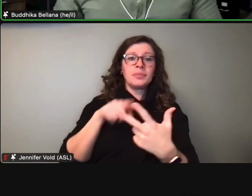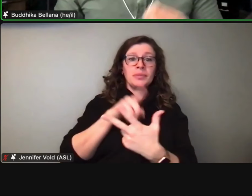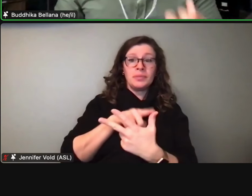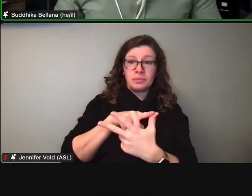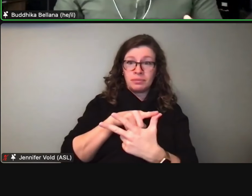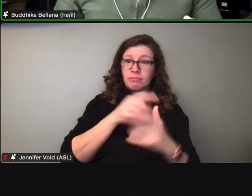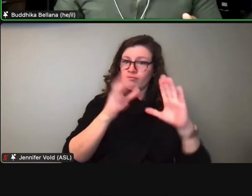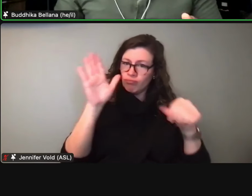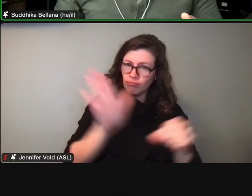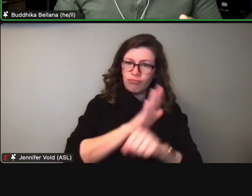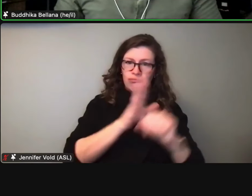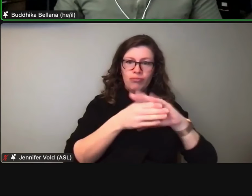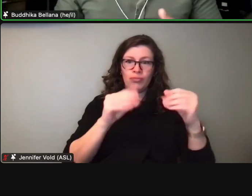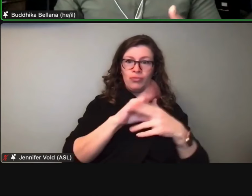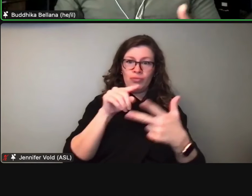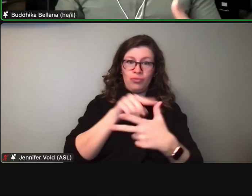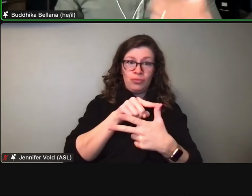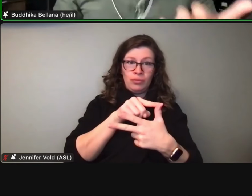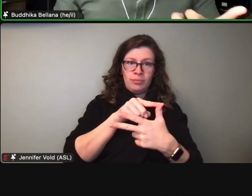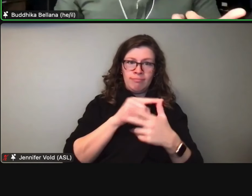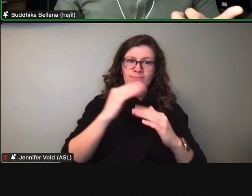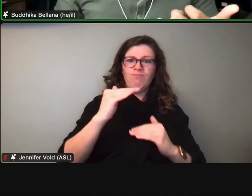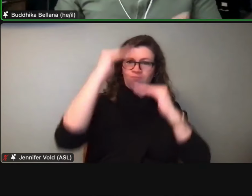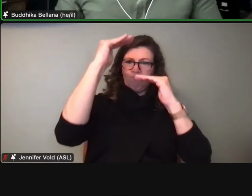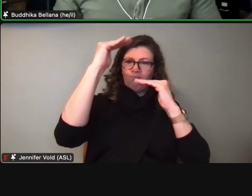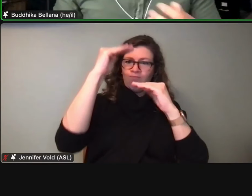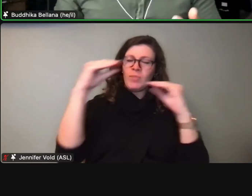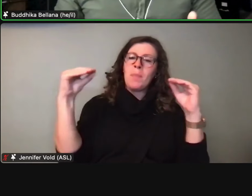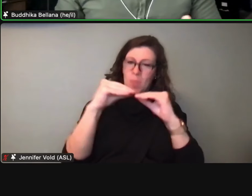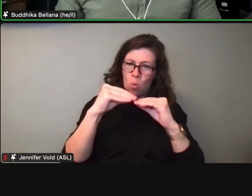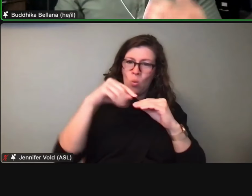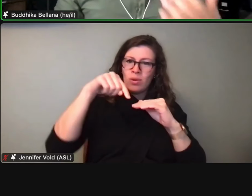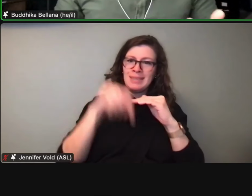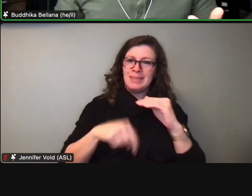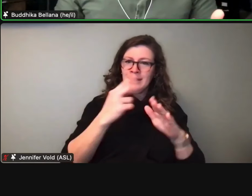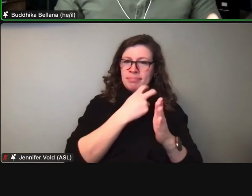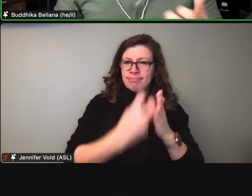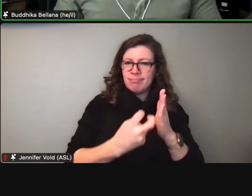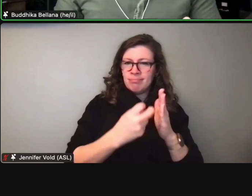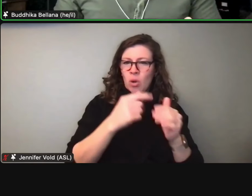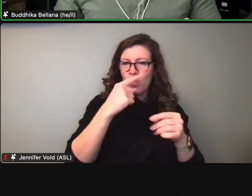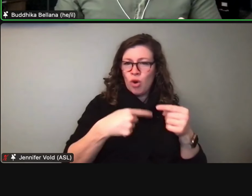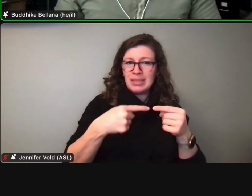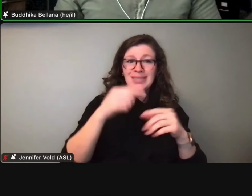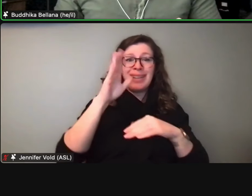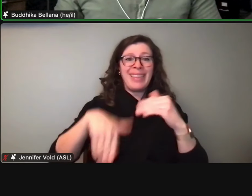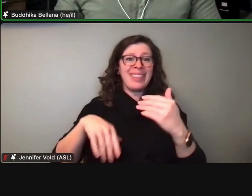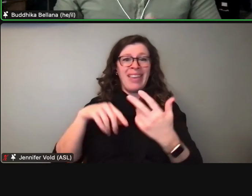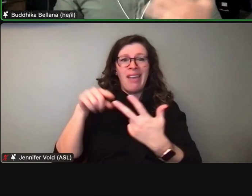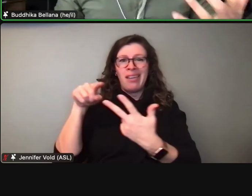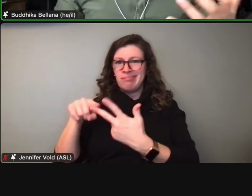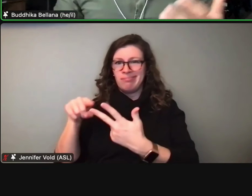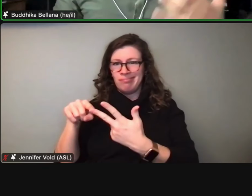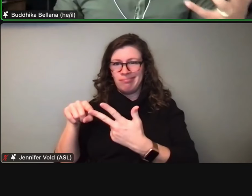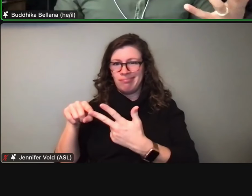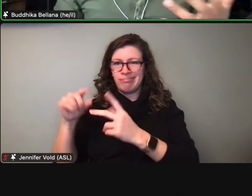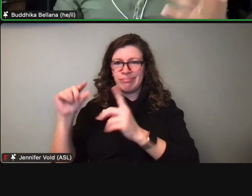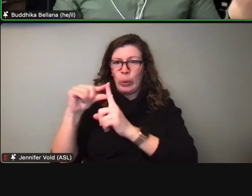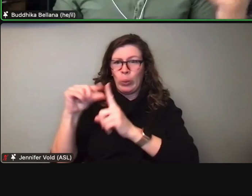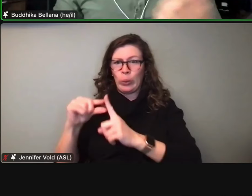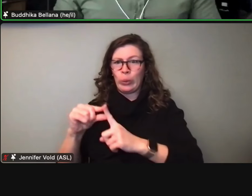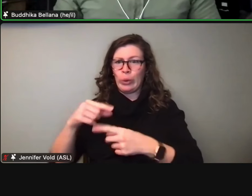showed more transportation or engaged in more deep processing than participants in the sentence scrambled or word scrambled condition, as